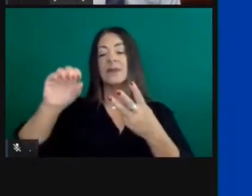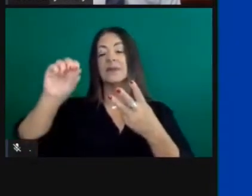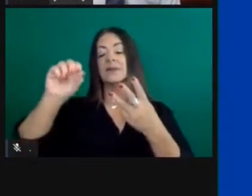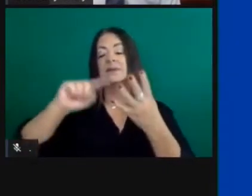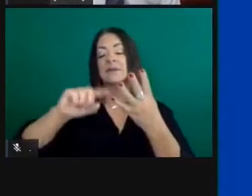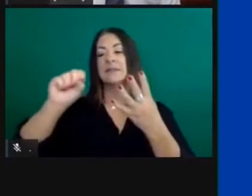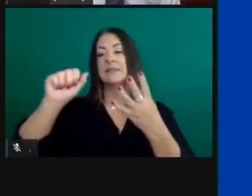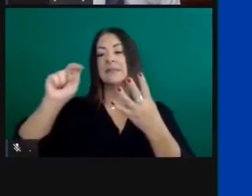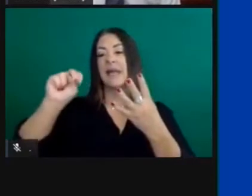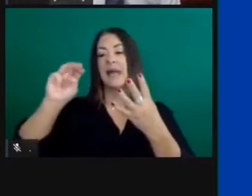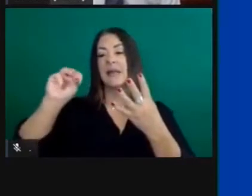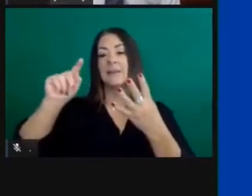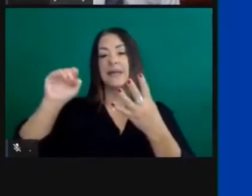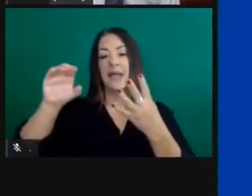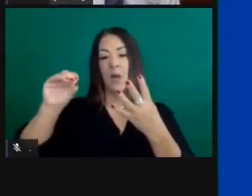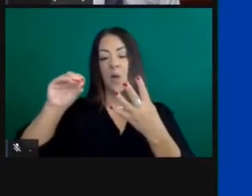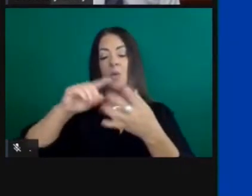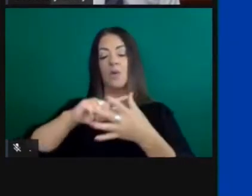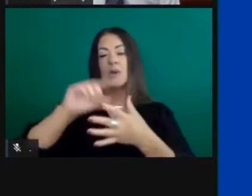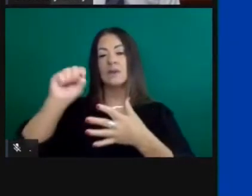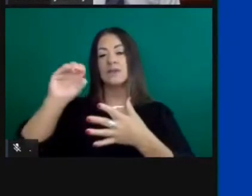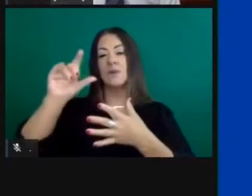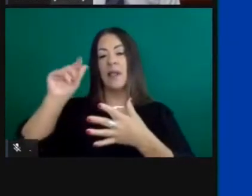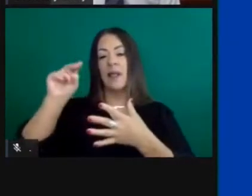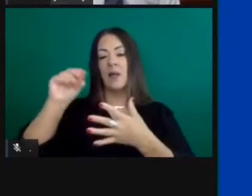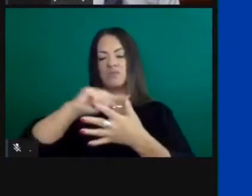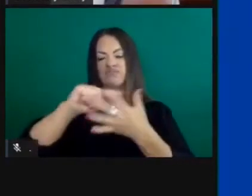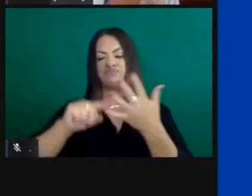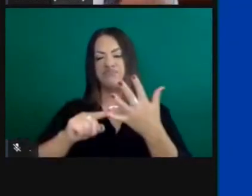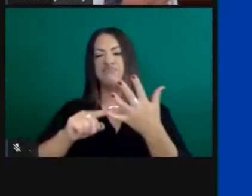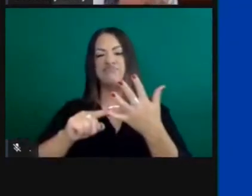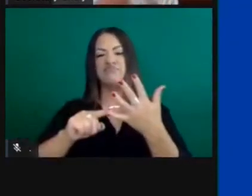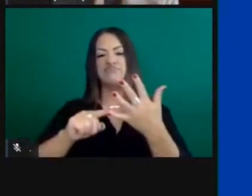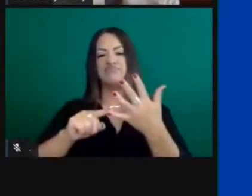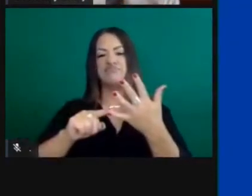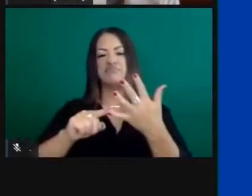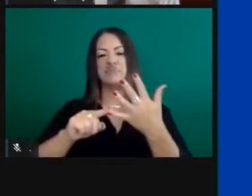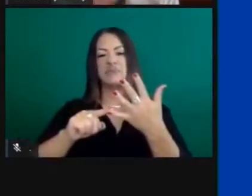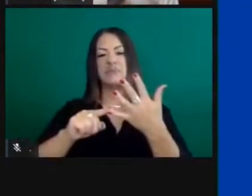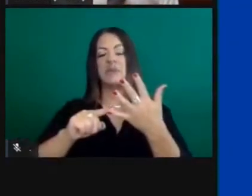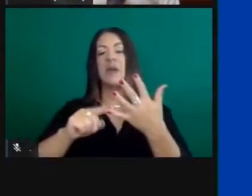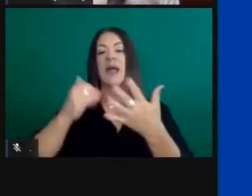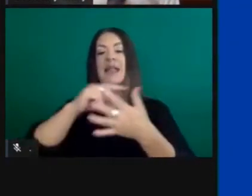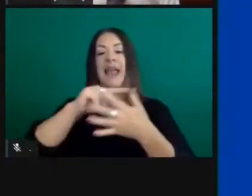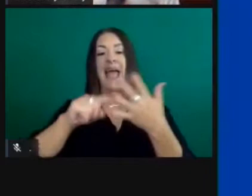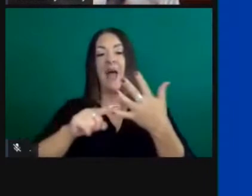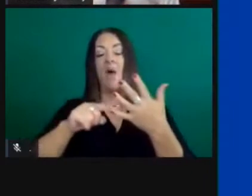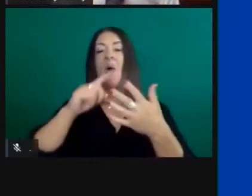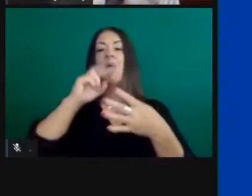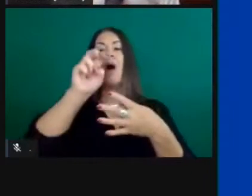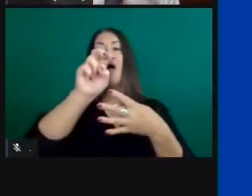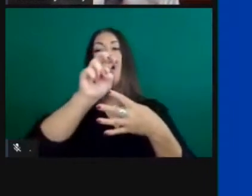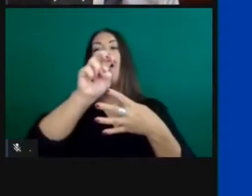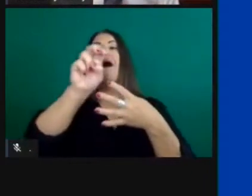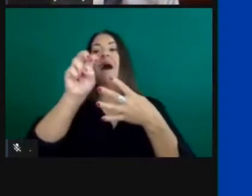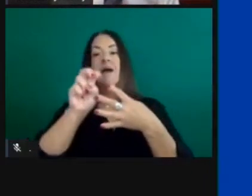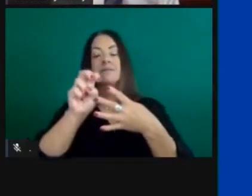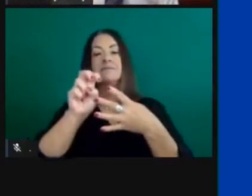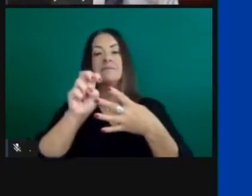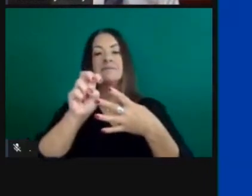all reaching the thresholds for 2 consecutive weeks, moving from purple to red. In terms